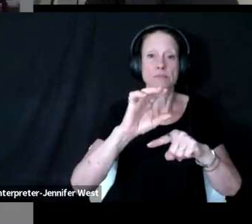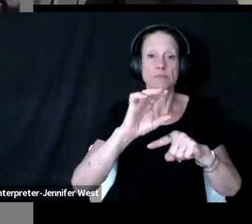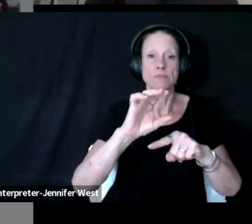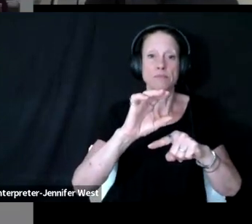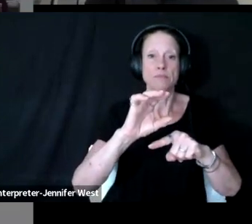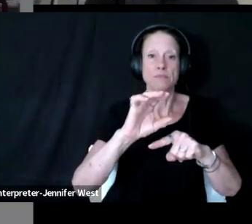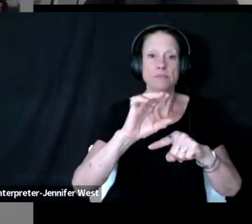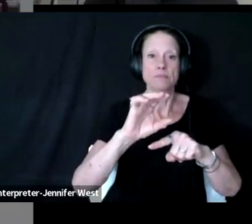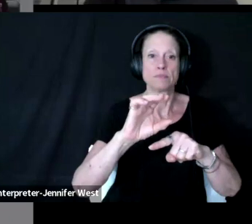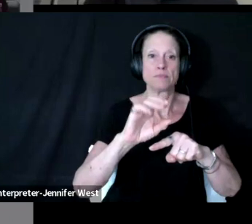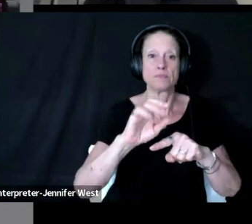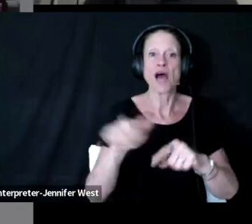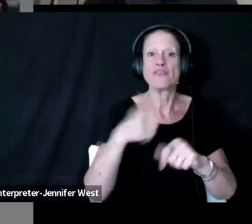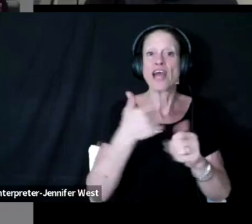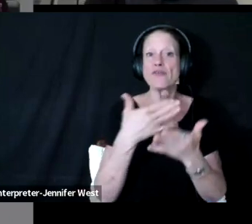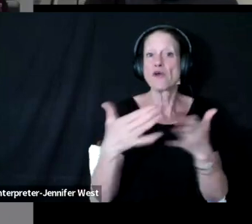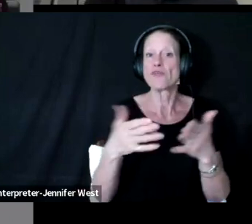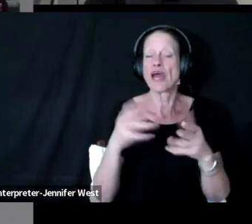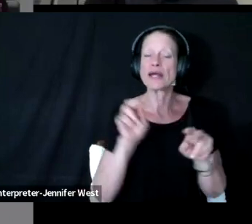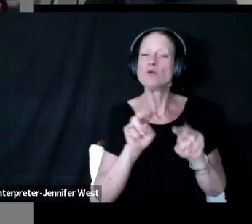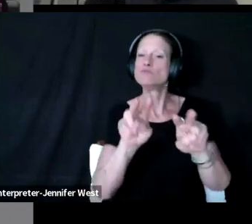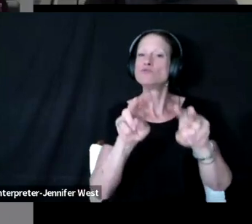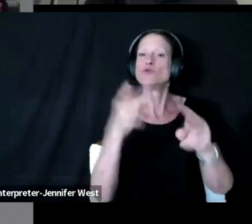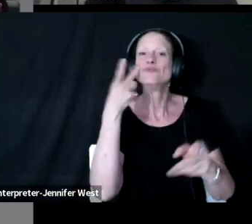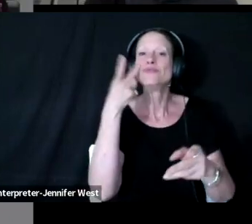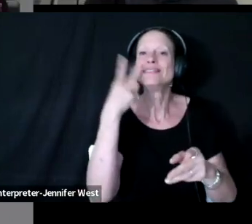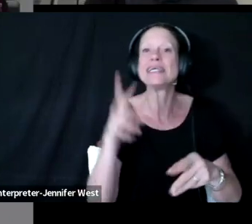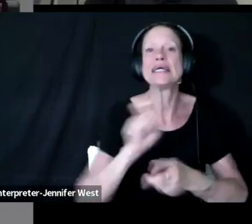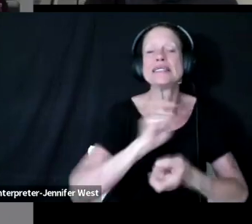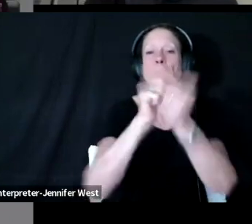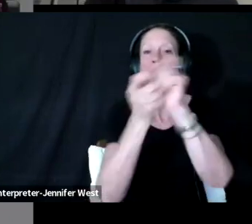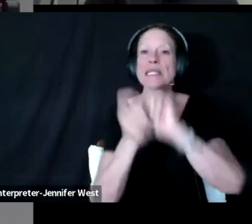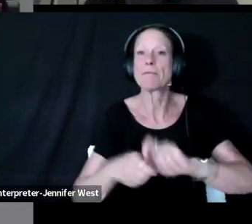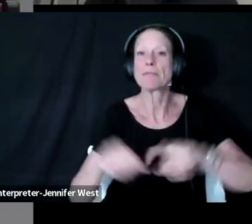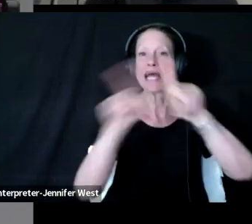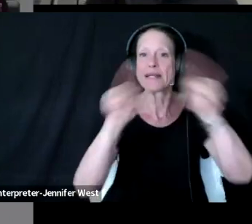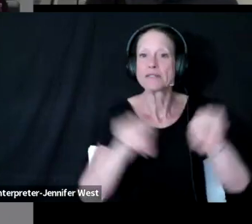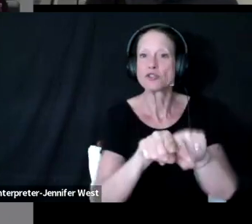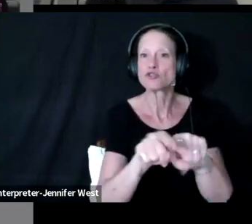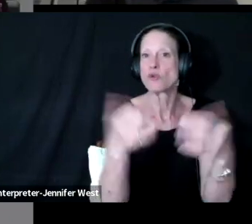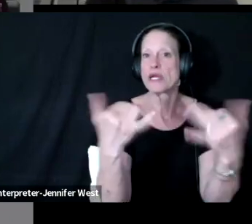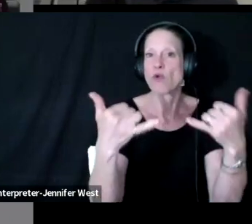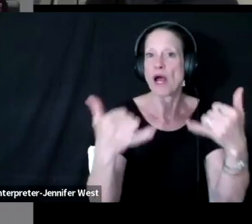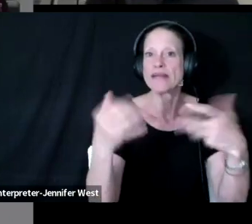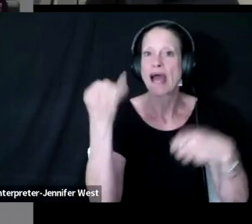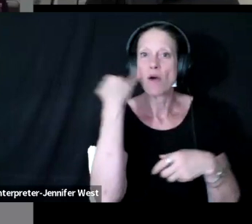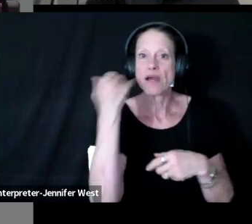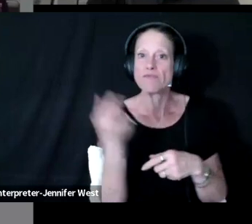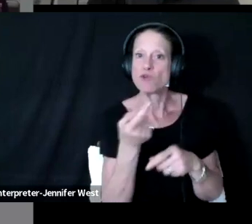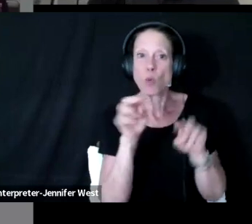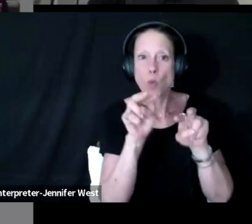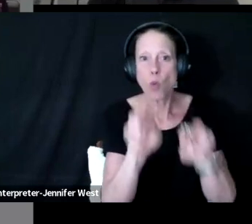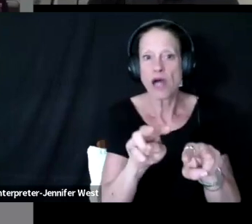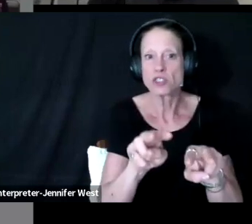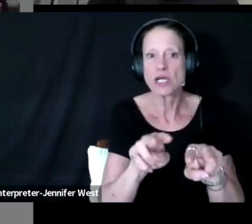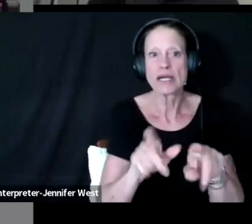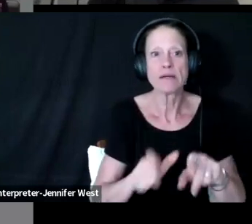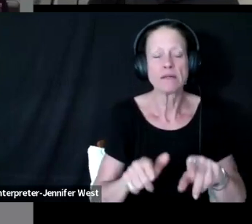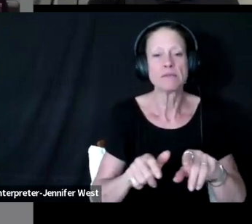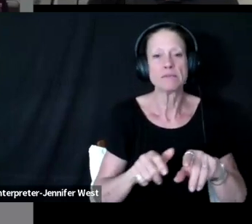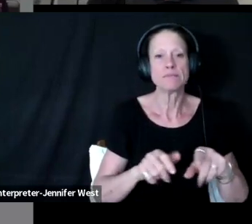other thing you can do is you'll see over here, we have a library of tiles. So we have aging. If somebody